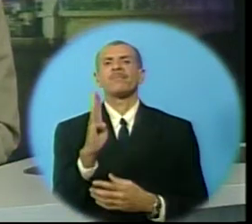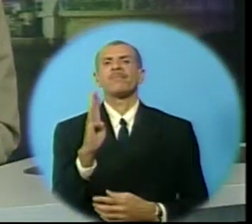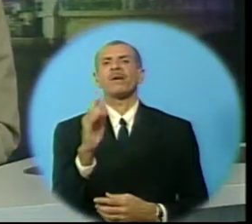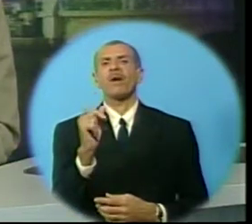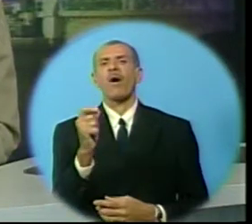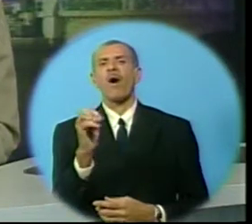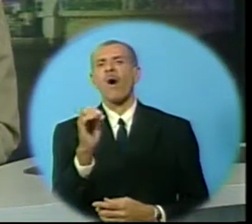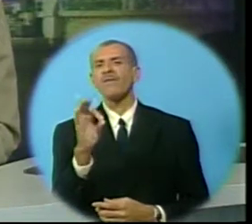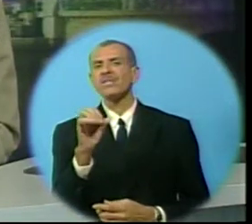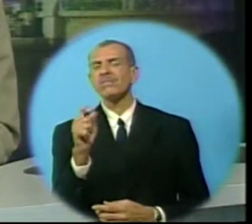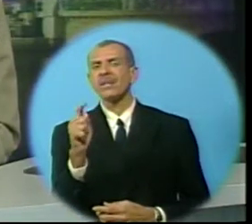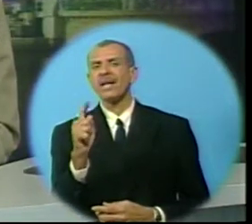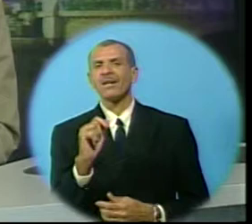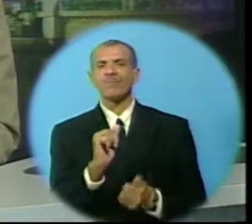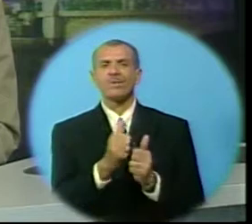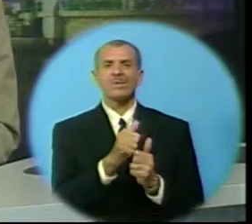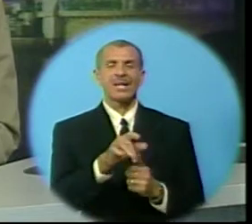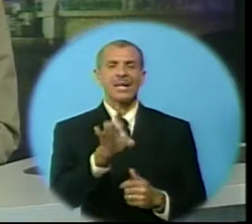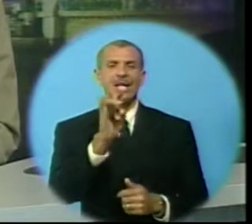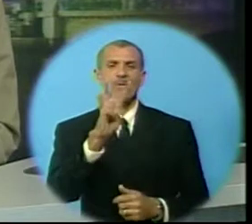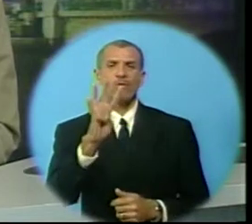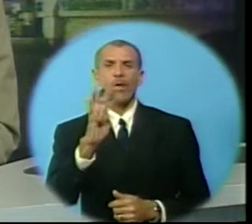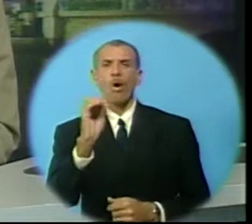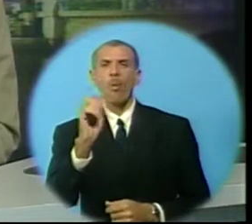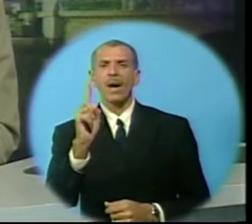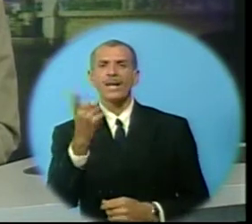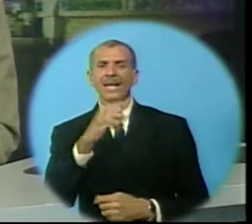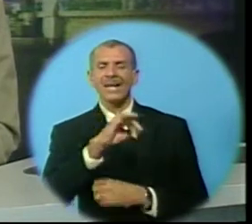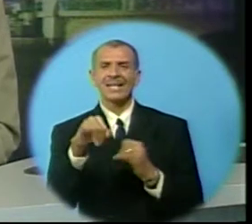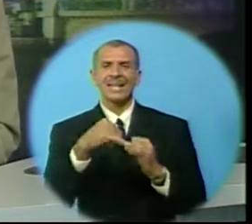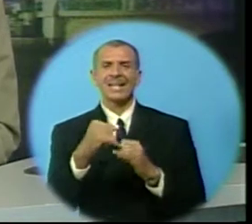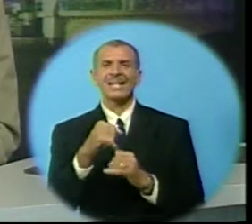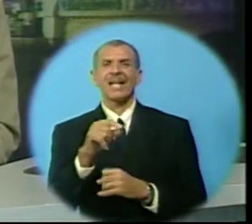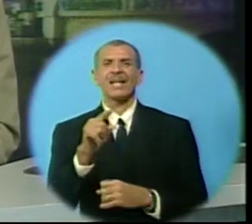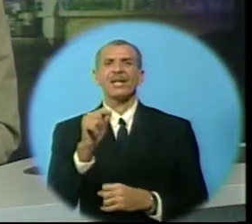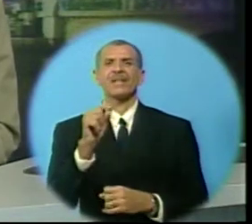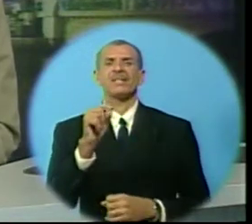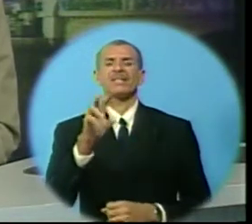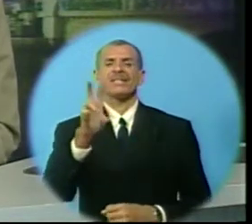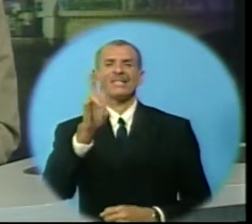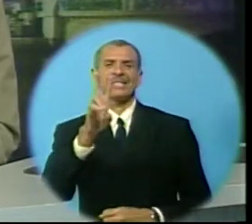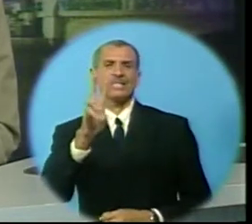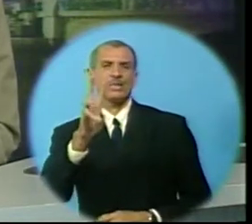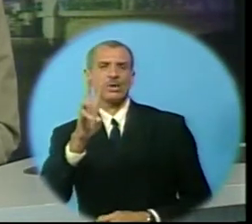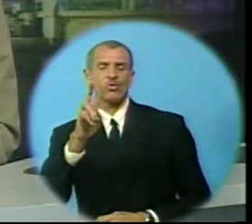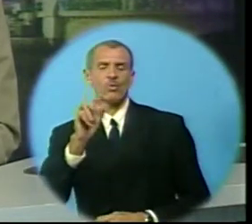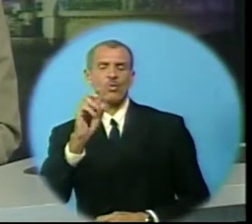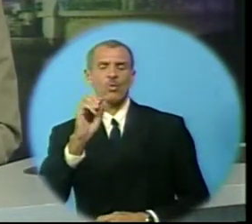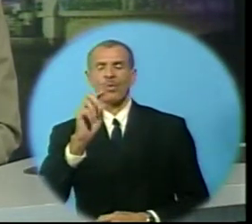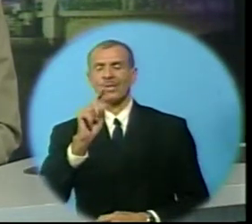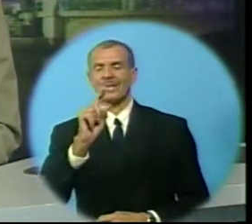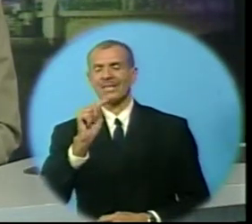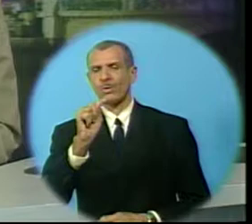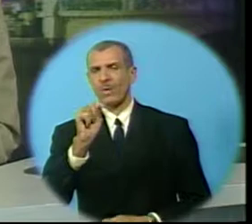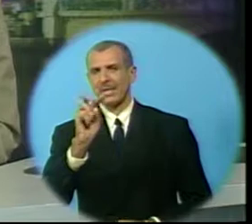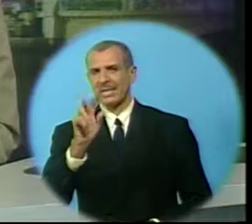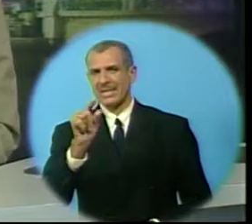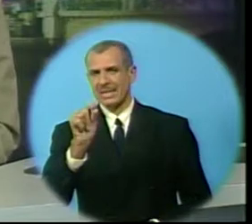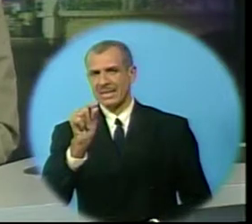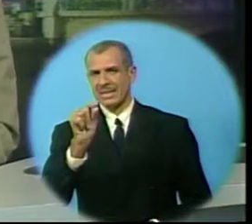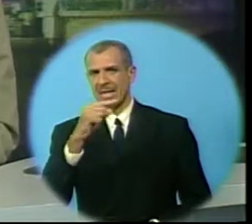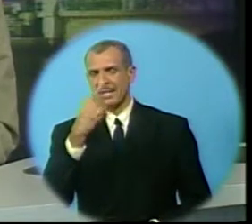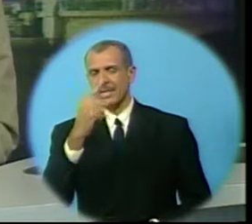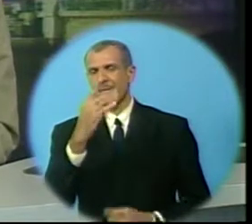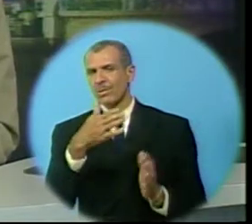played 84 one-day internationals and 62 T20s. The Windies women 18-member training squad is preparing for